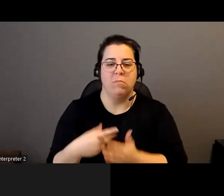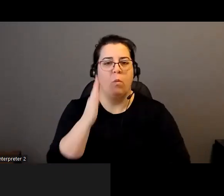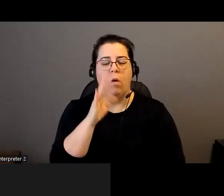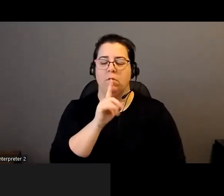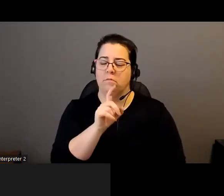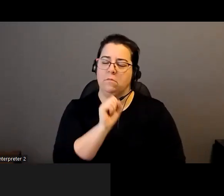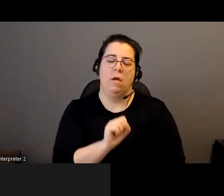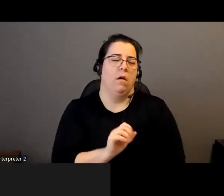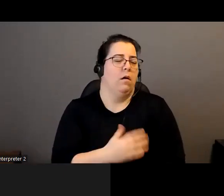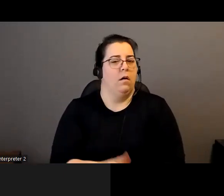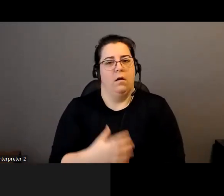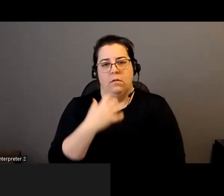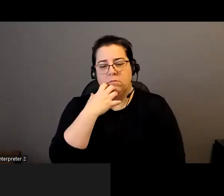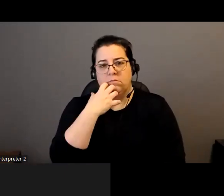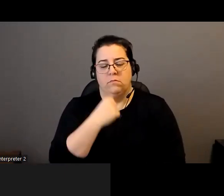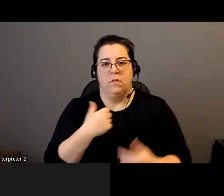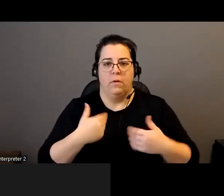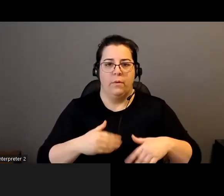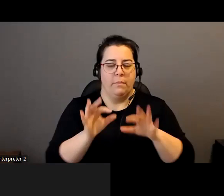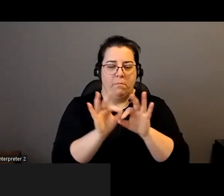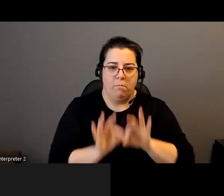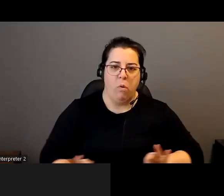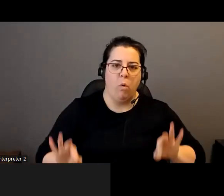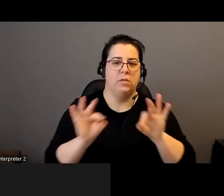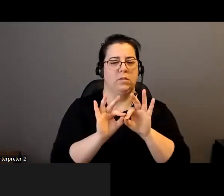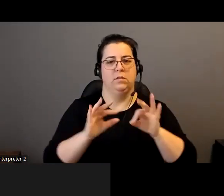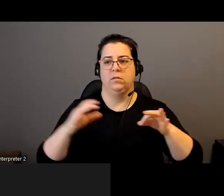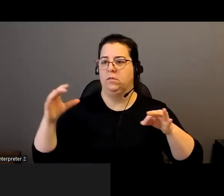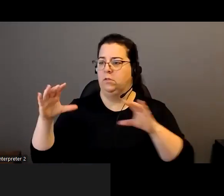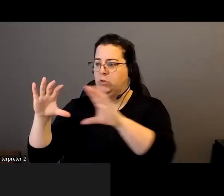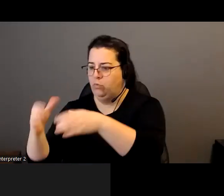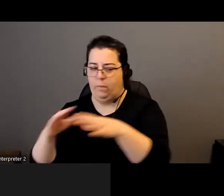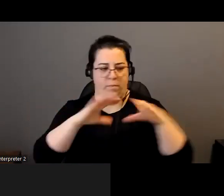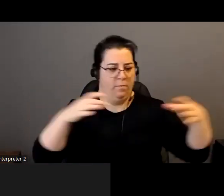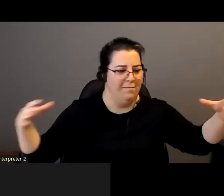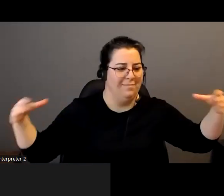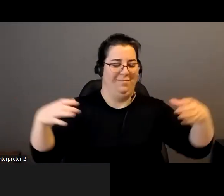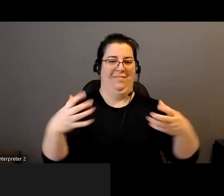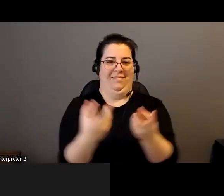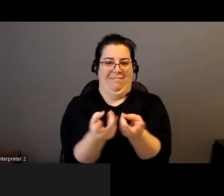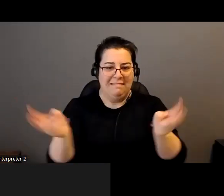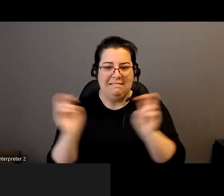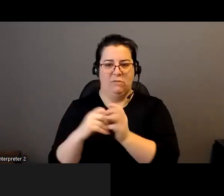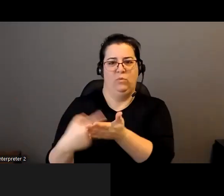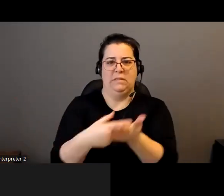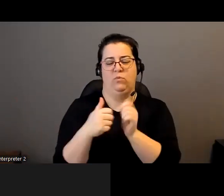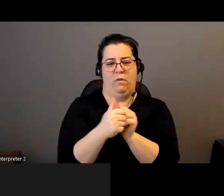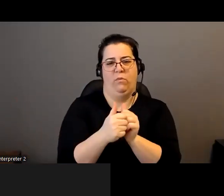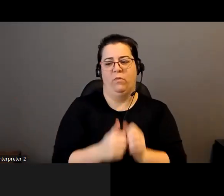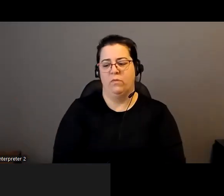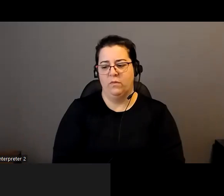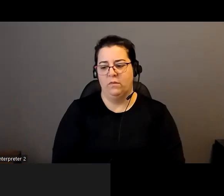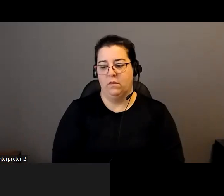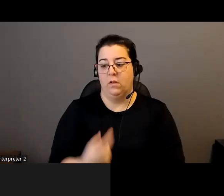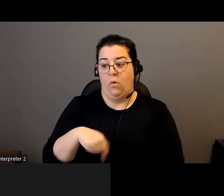multi-sector groups together to talk about how they would respond to each of these. Like, it's just, we need to be